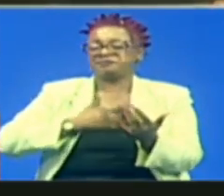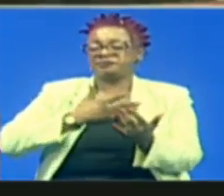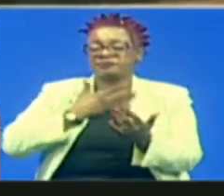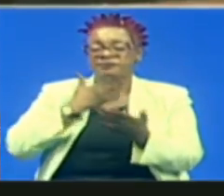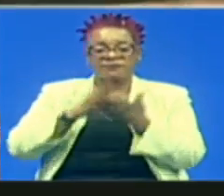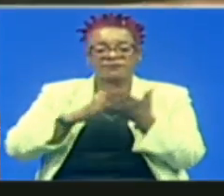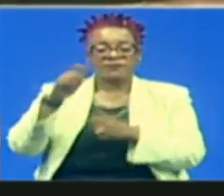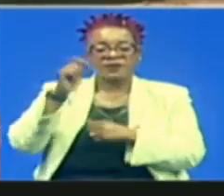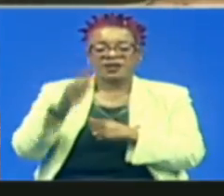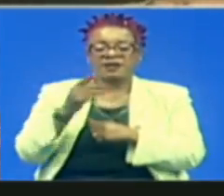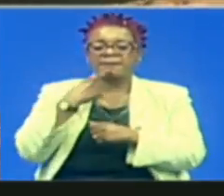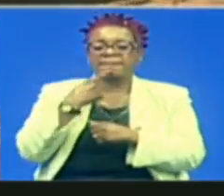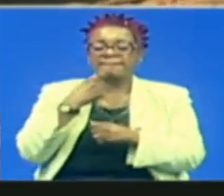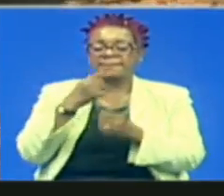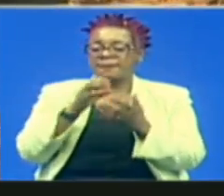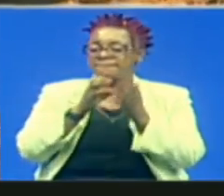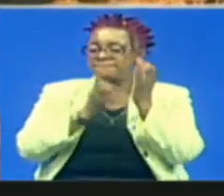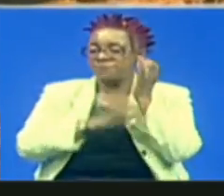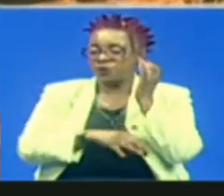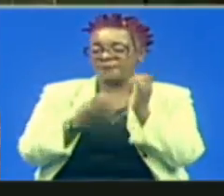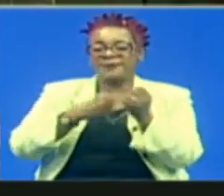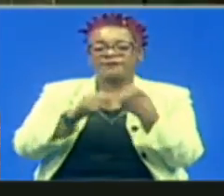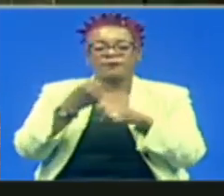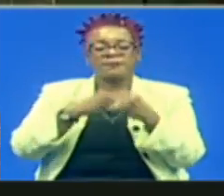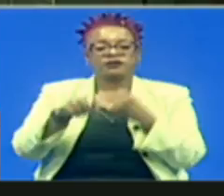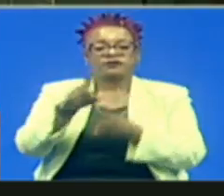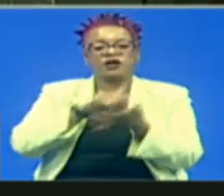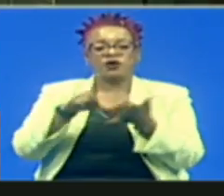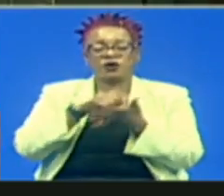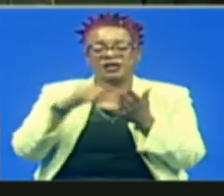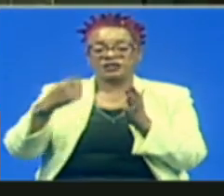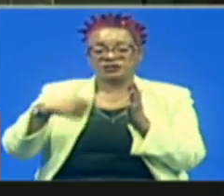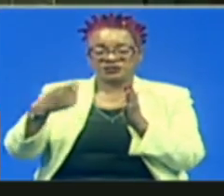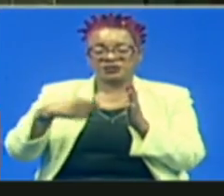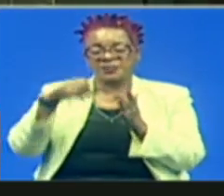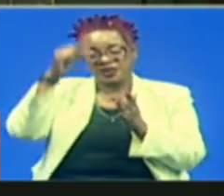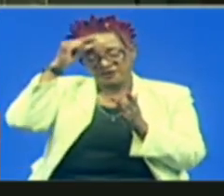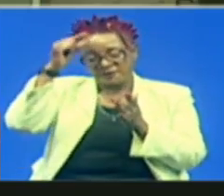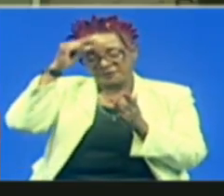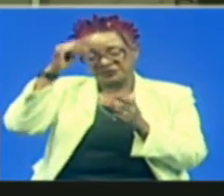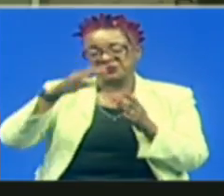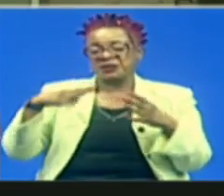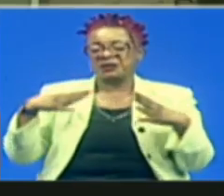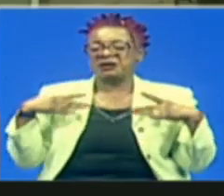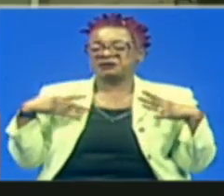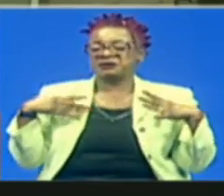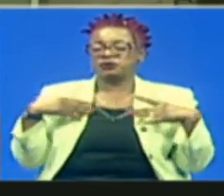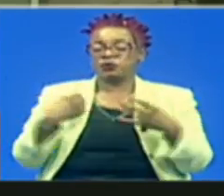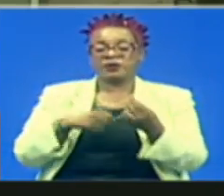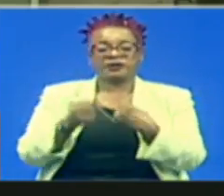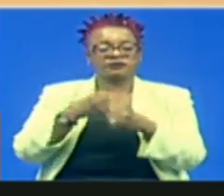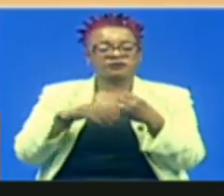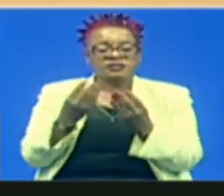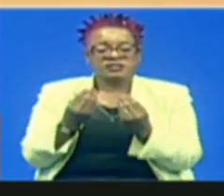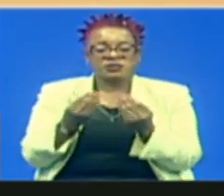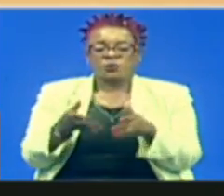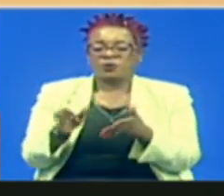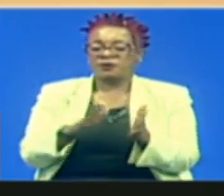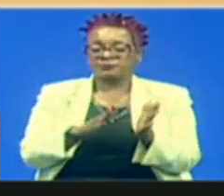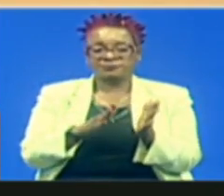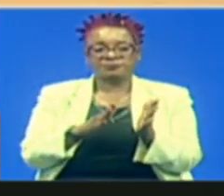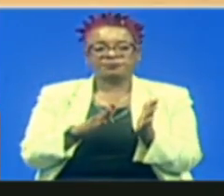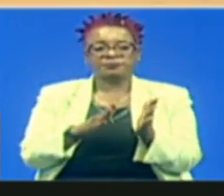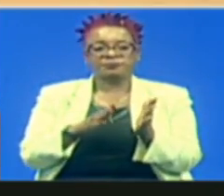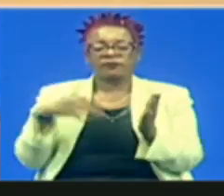the poor performance of the local industries on the government's reluctance to act, opting for an easier way out. Kuleta